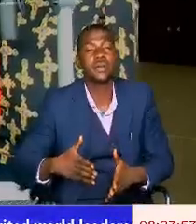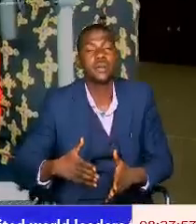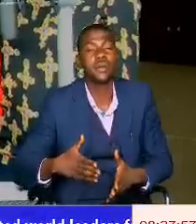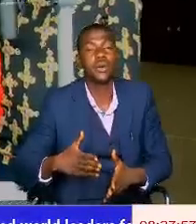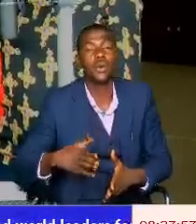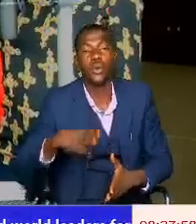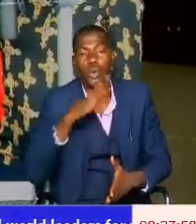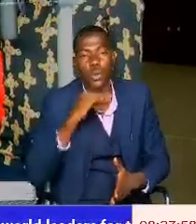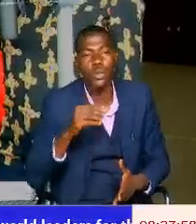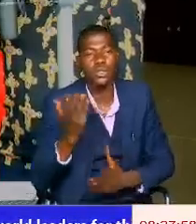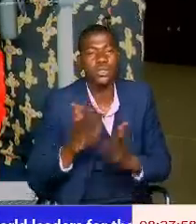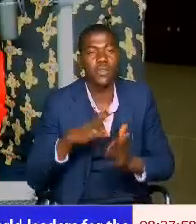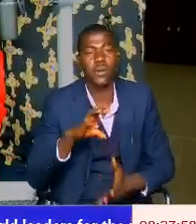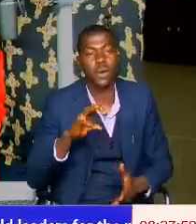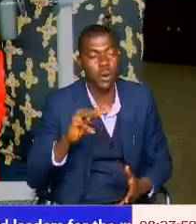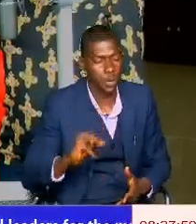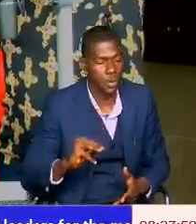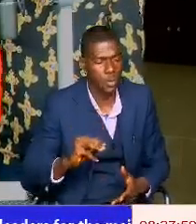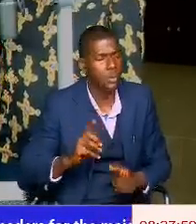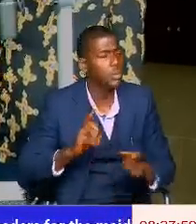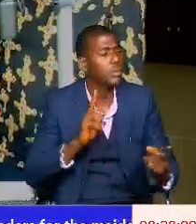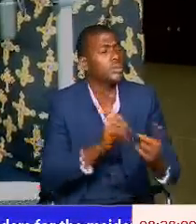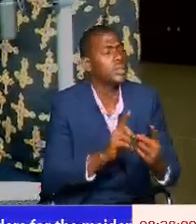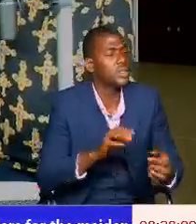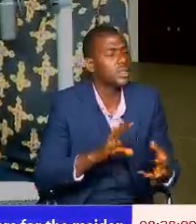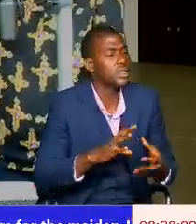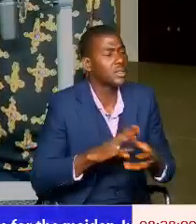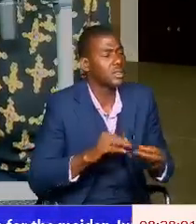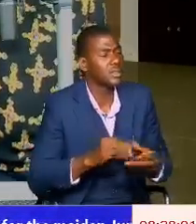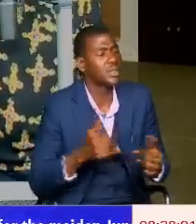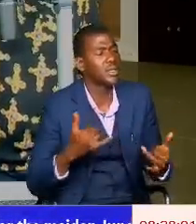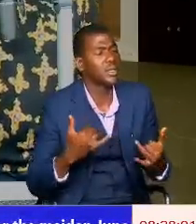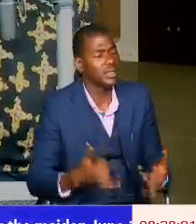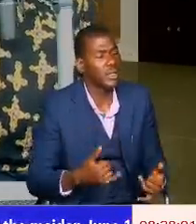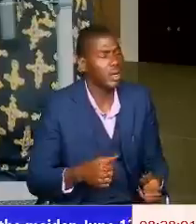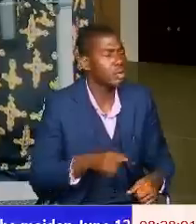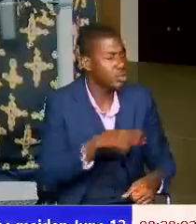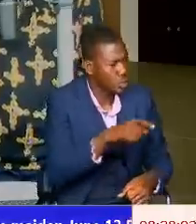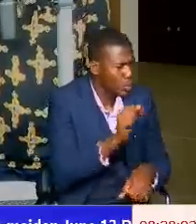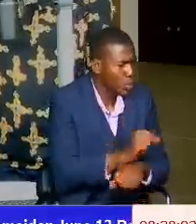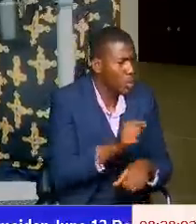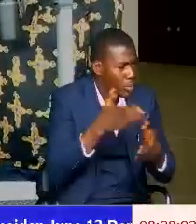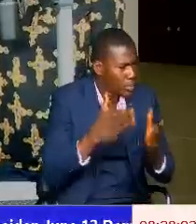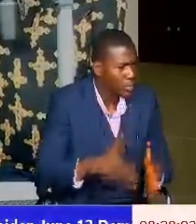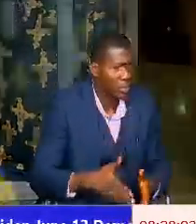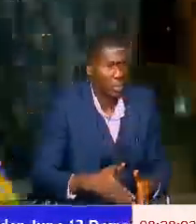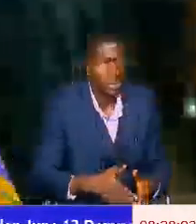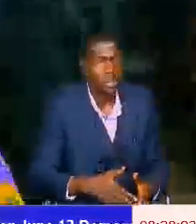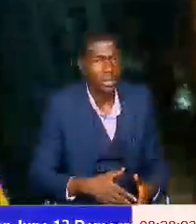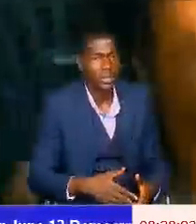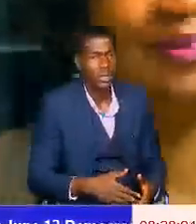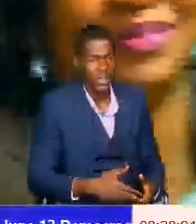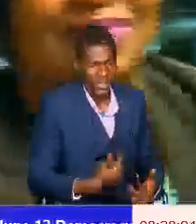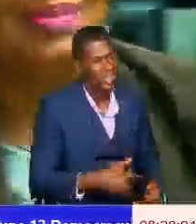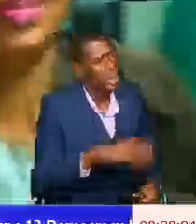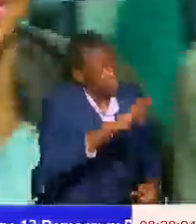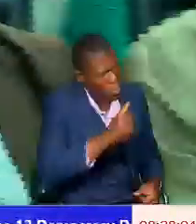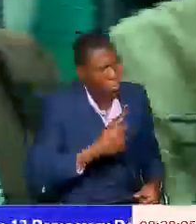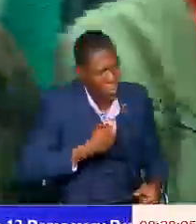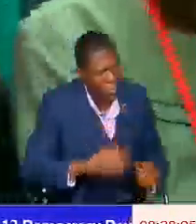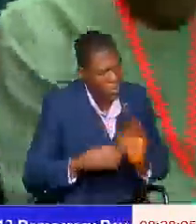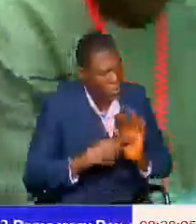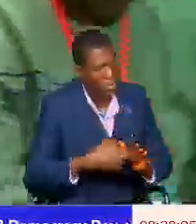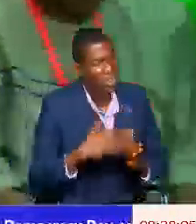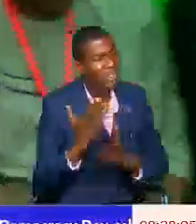say, Cecilia, now that your colleague say, madam, I get fibroid.